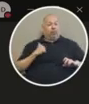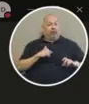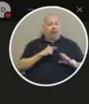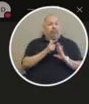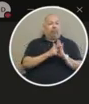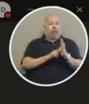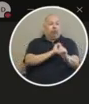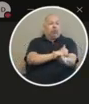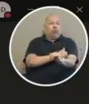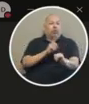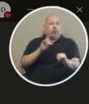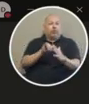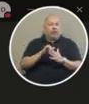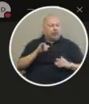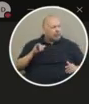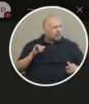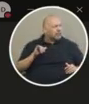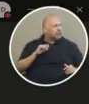reduce those contracts.